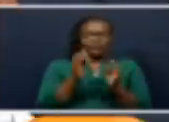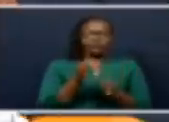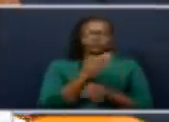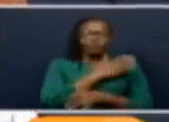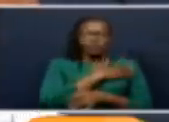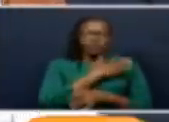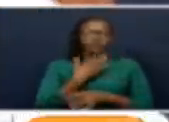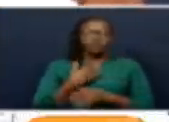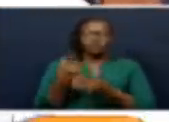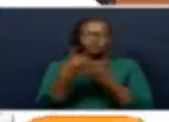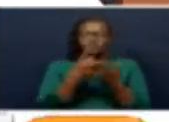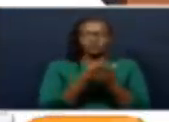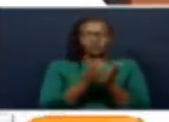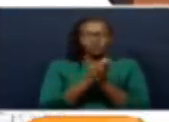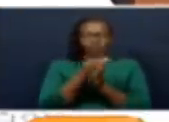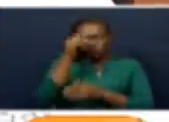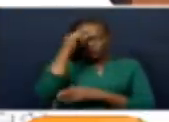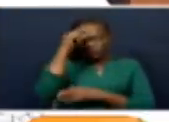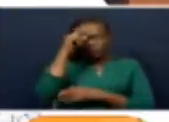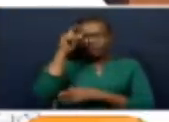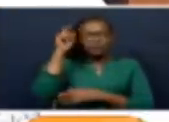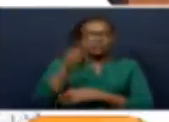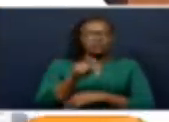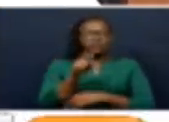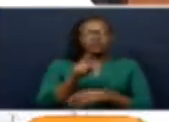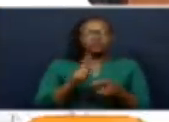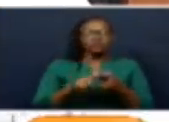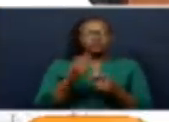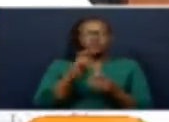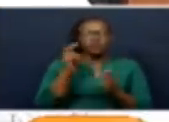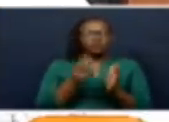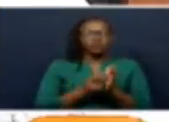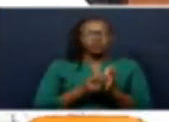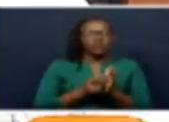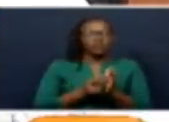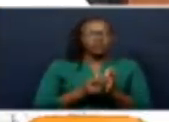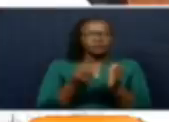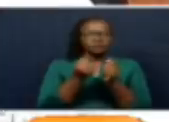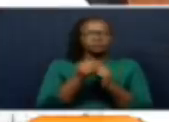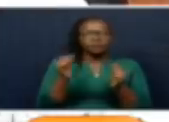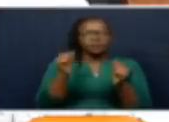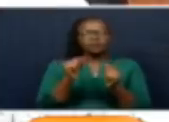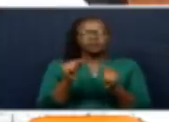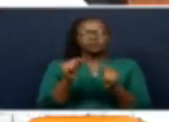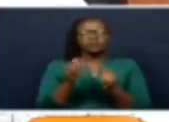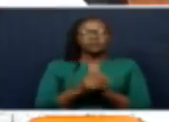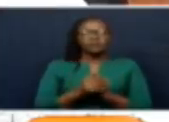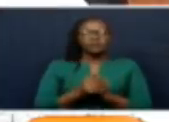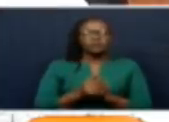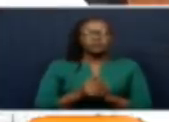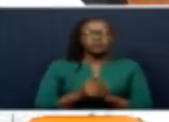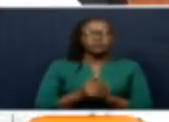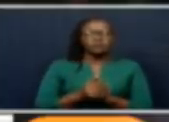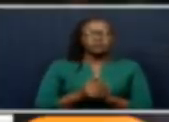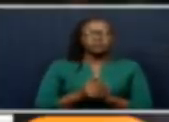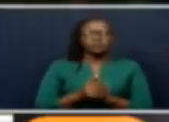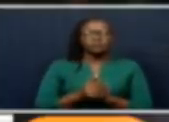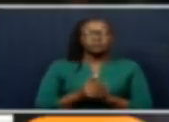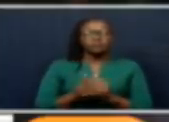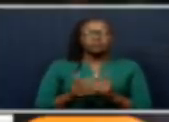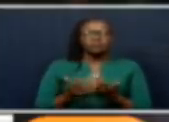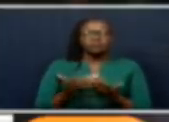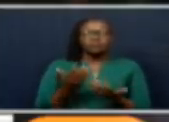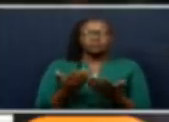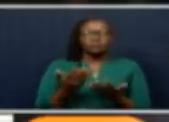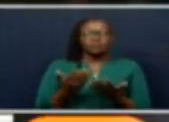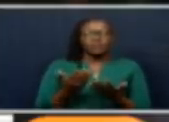have discussions with the government, they need to recognize the president at least. What do you think? No, recognize him, the Supreme